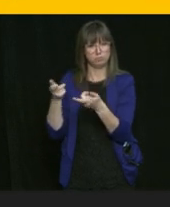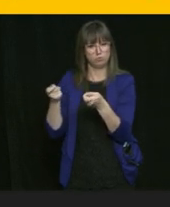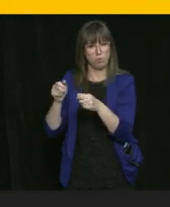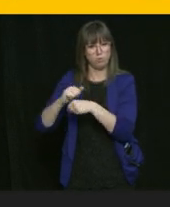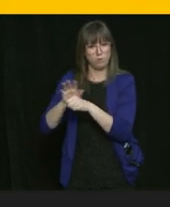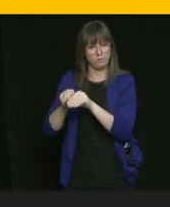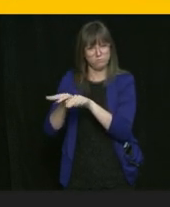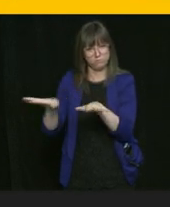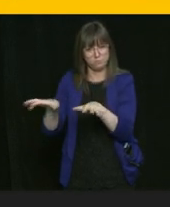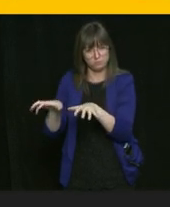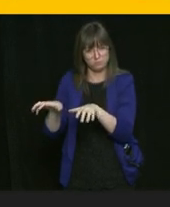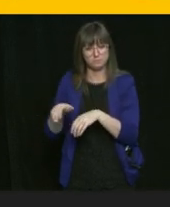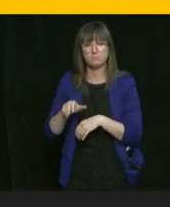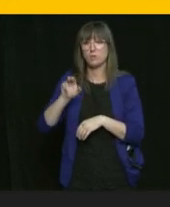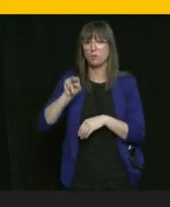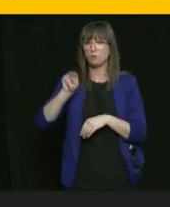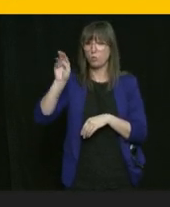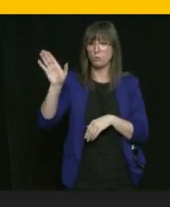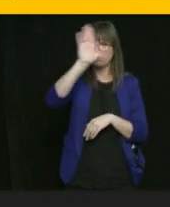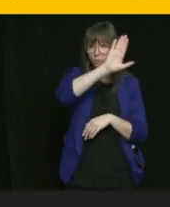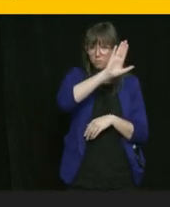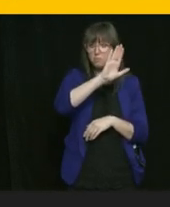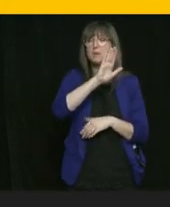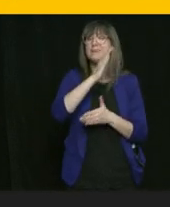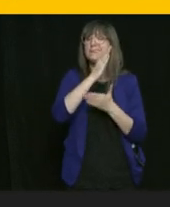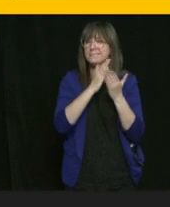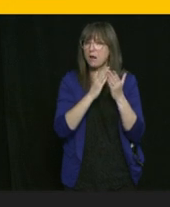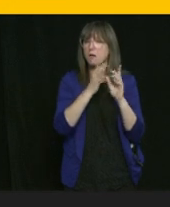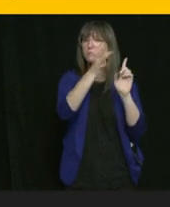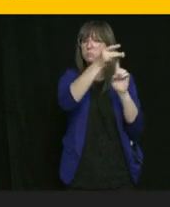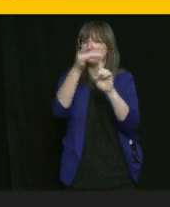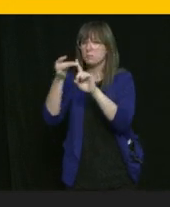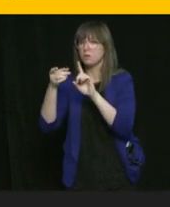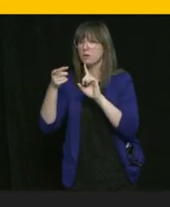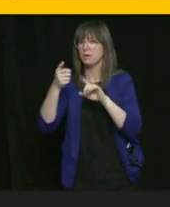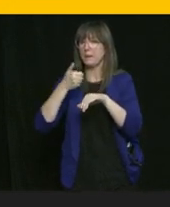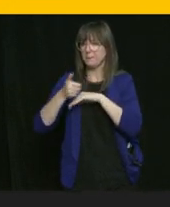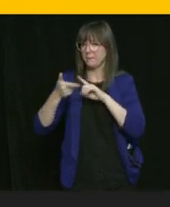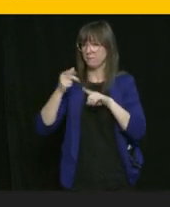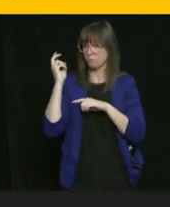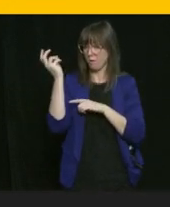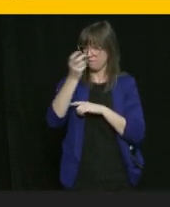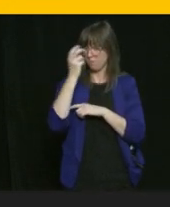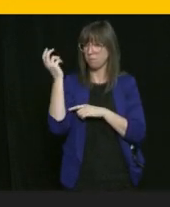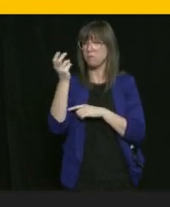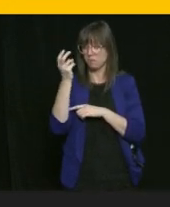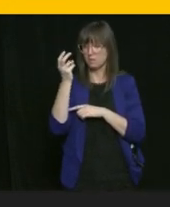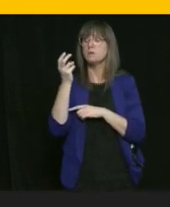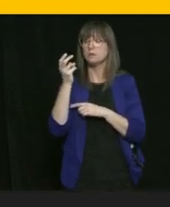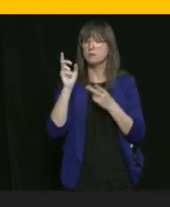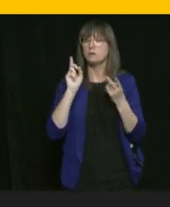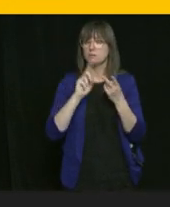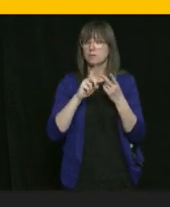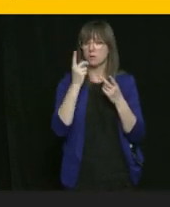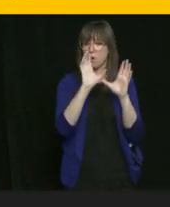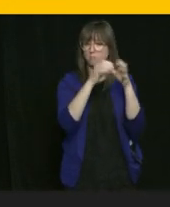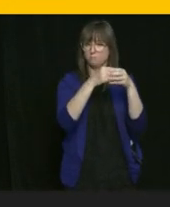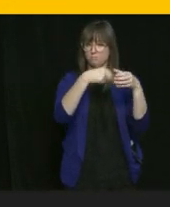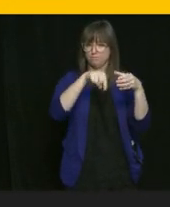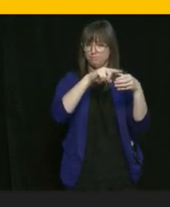And in the territories, while a few travel-related cases have been identified recently, and one cluster is currently